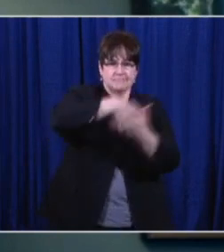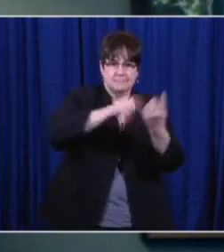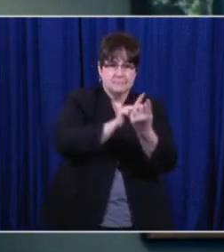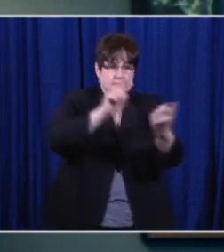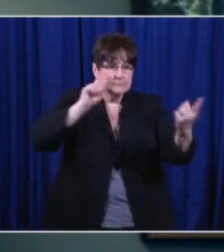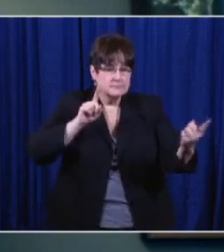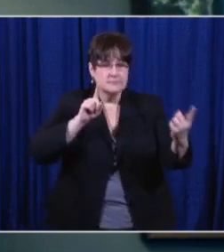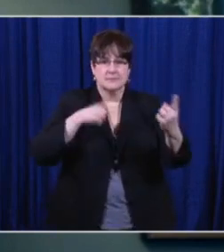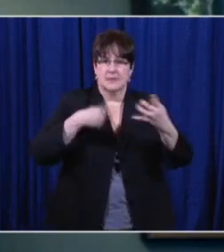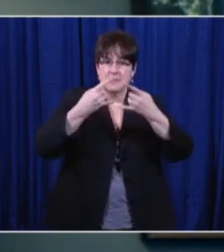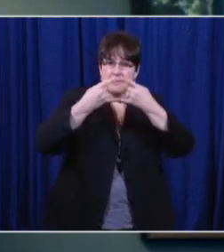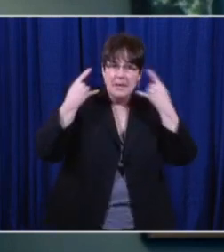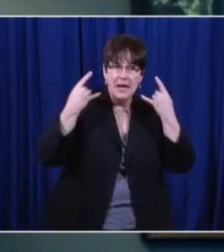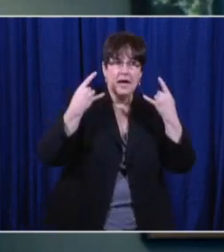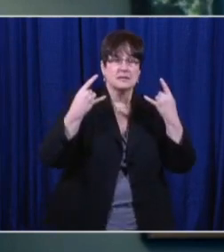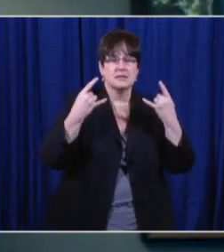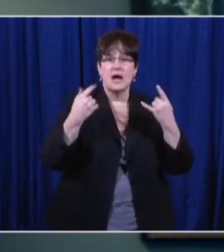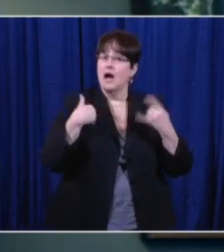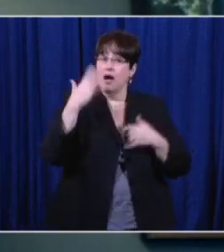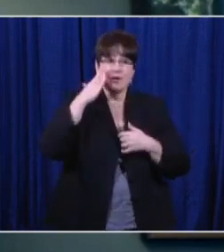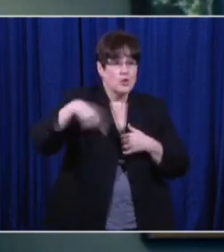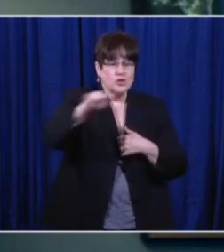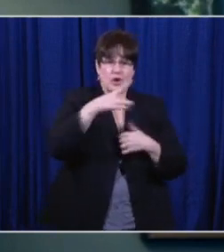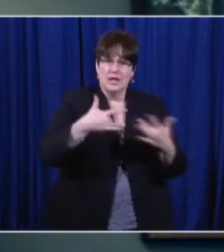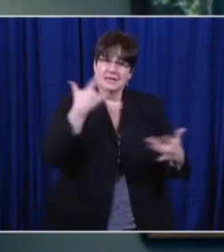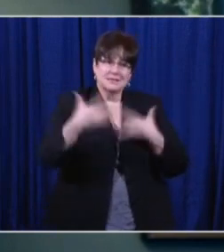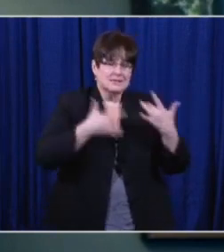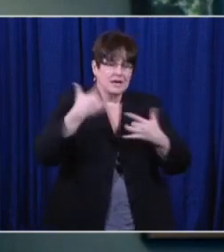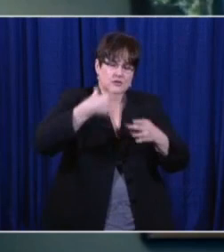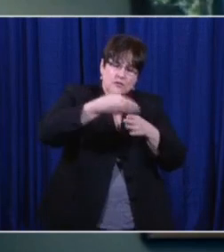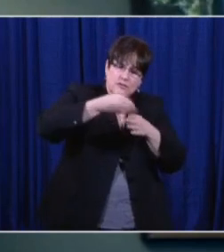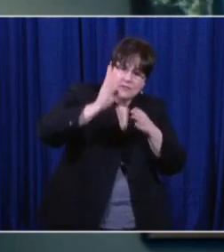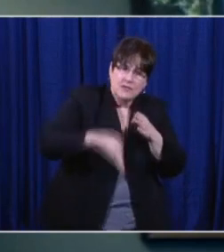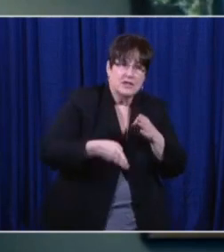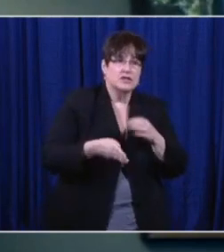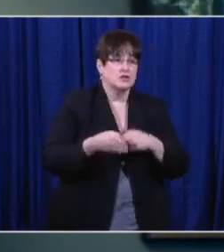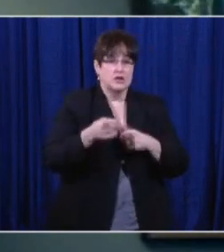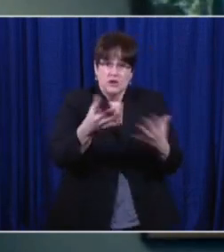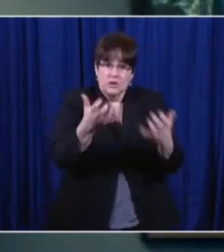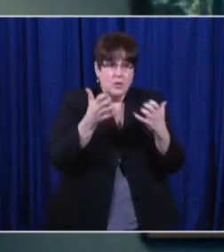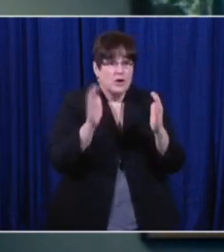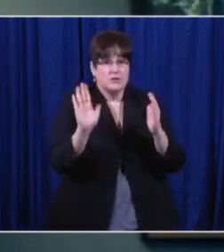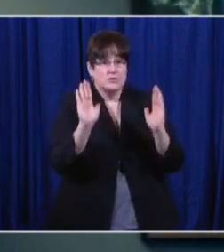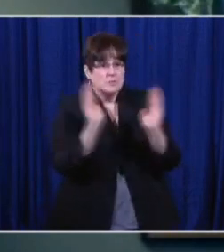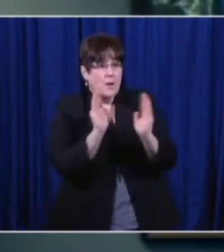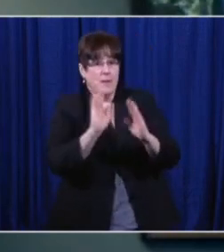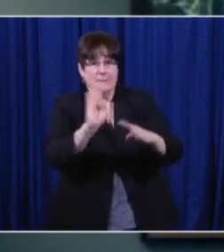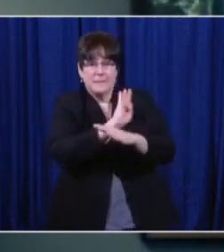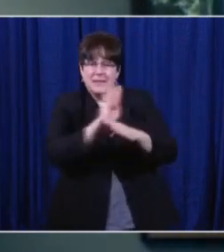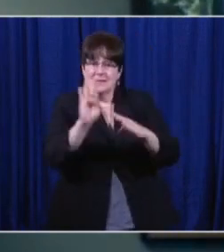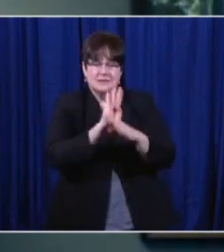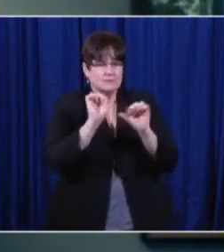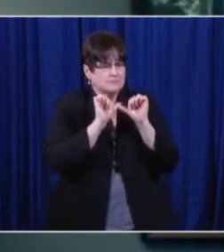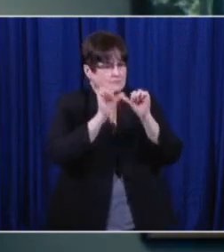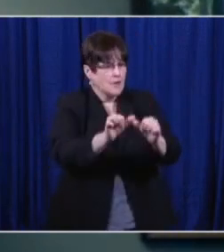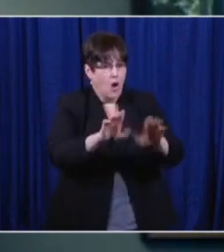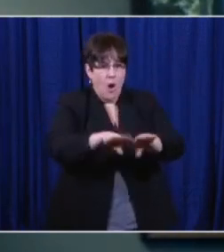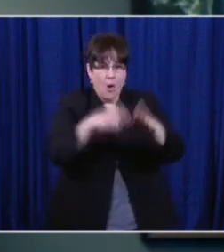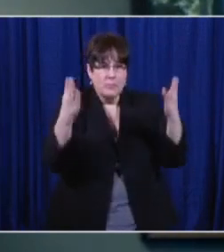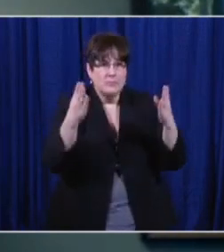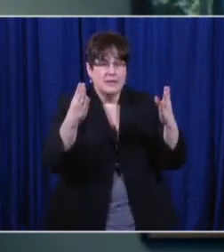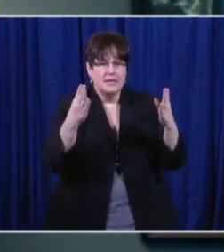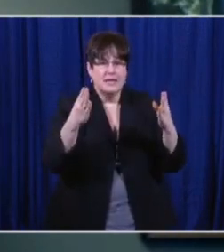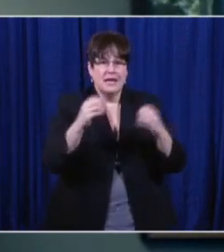that we're excited. I know we want to be out there. I know we want our small businesses to continue to run and be successful. It's not an